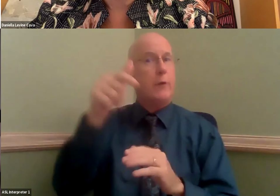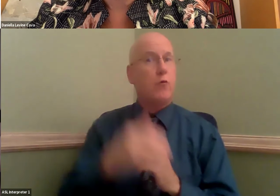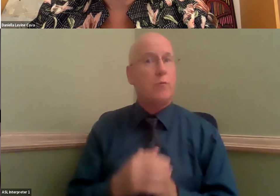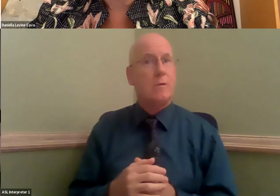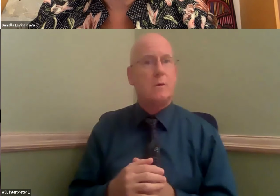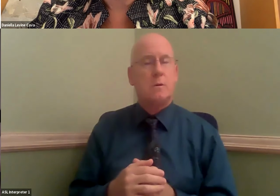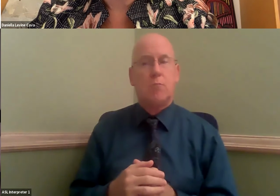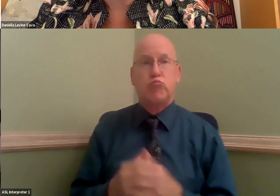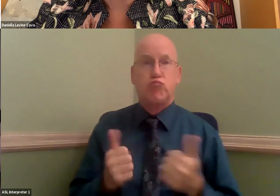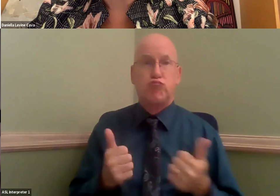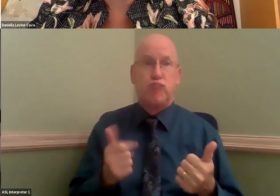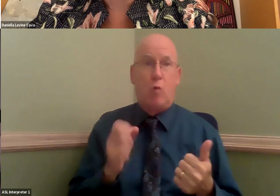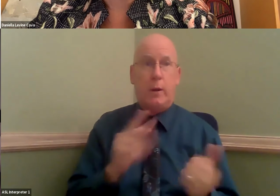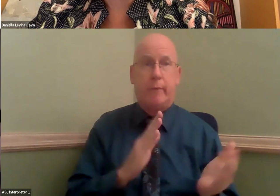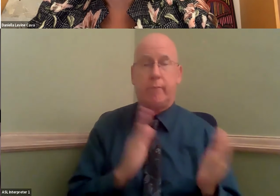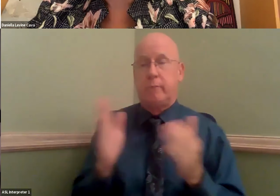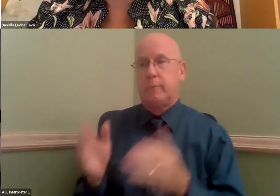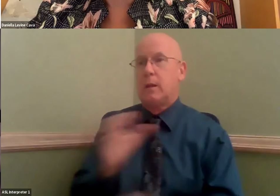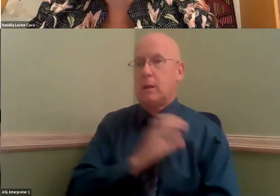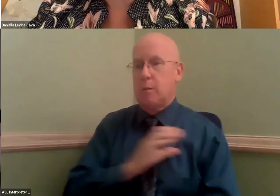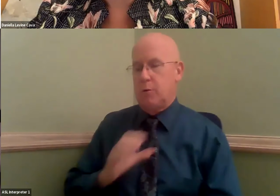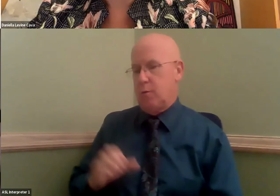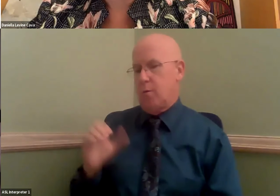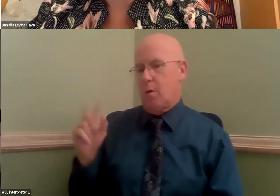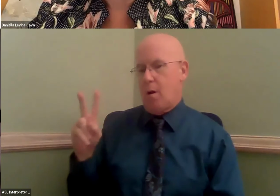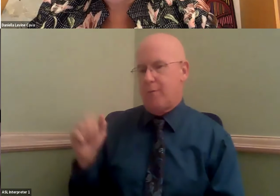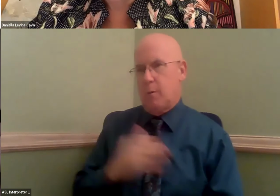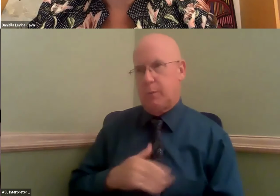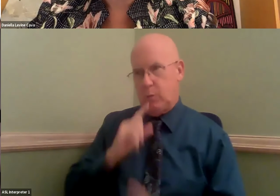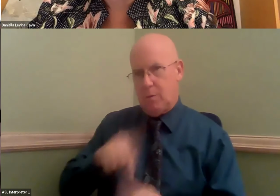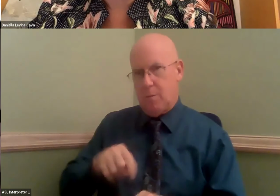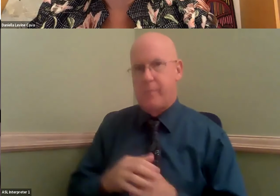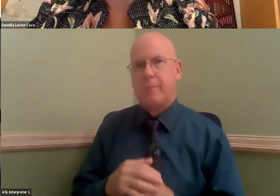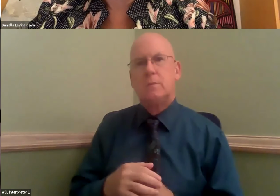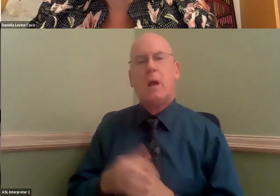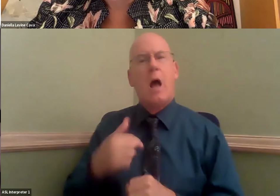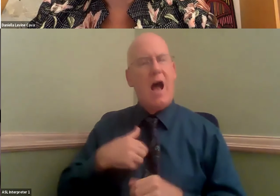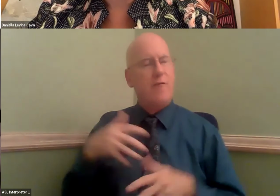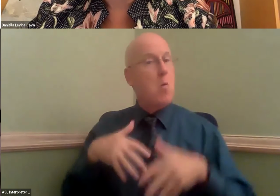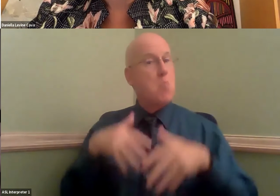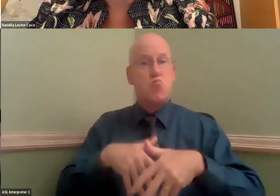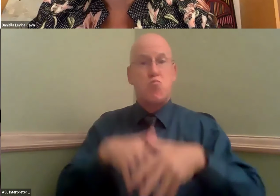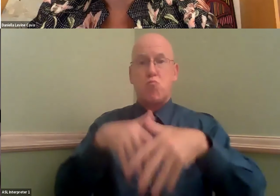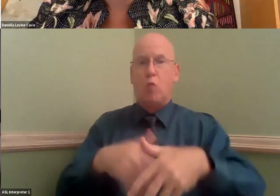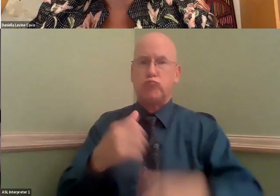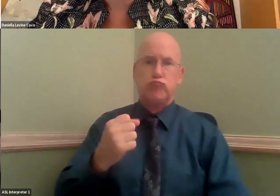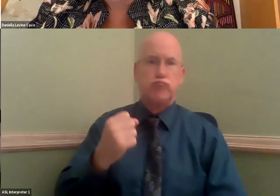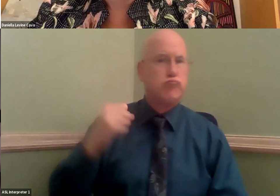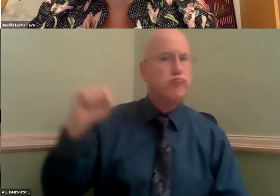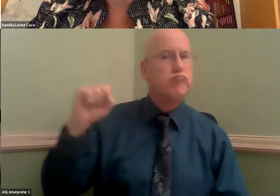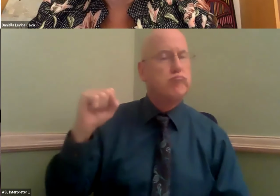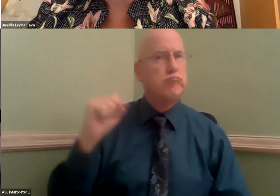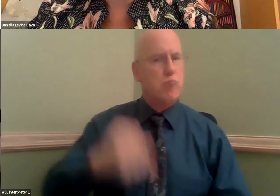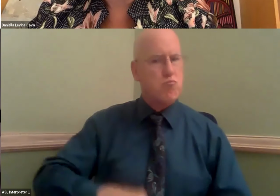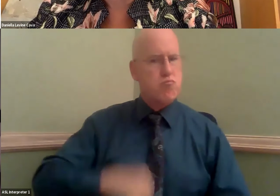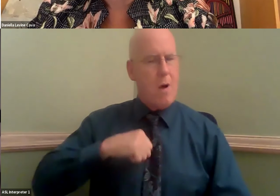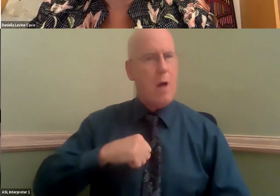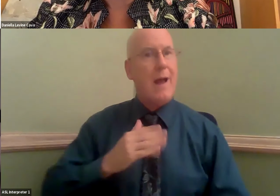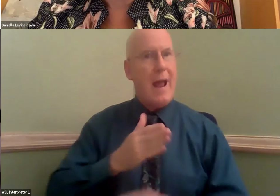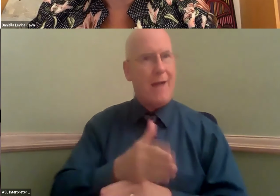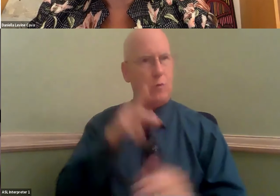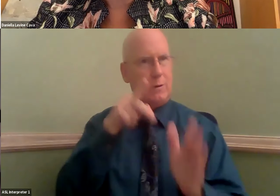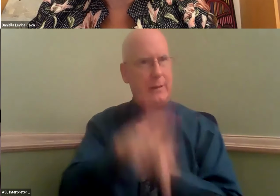right. Commissioner Cava, please respond. Yes, thank you. So I have marched proudly after the murder of George Floyd with